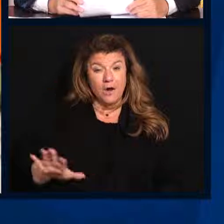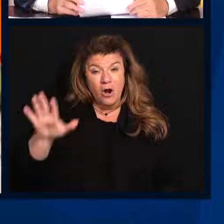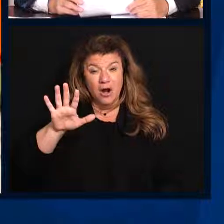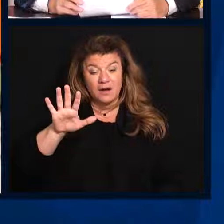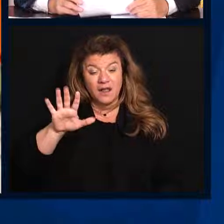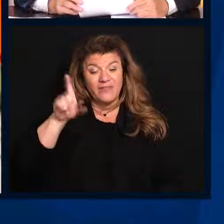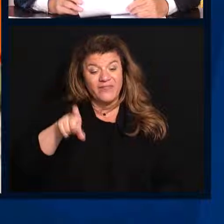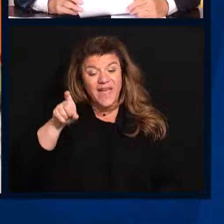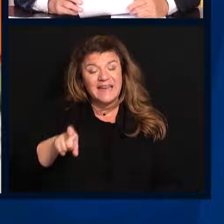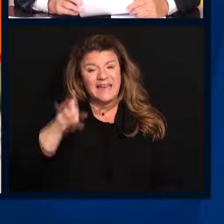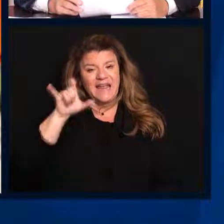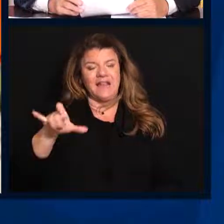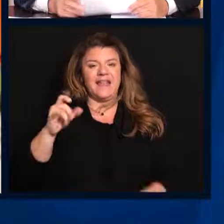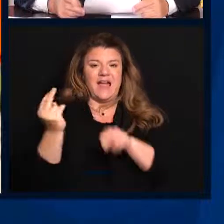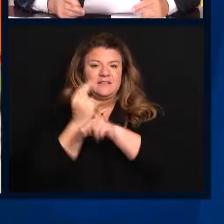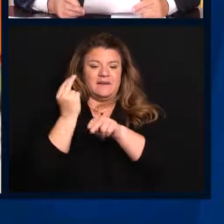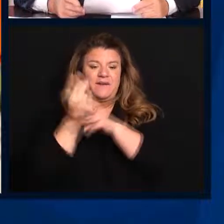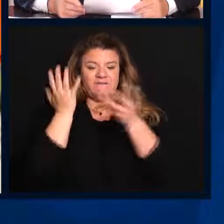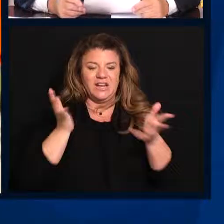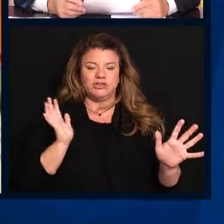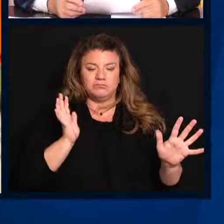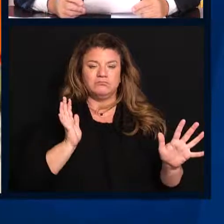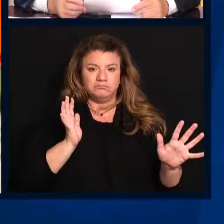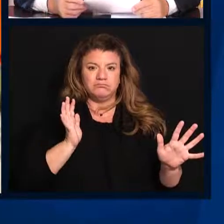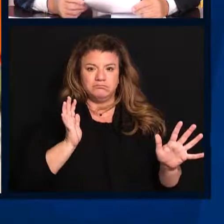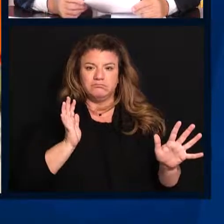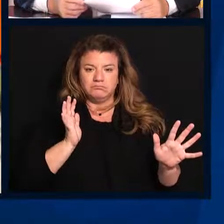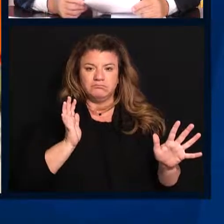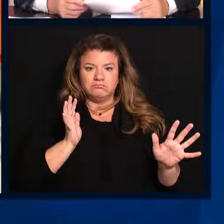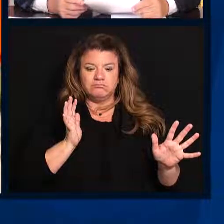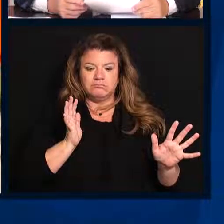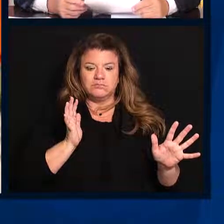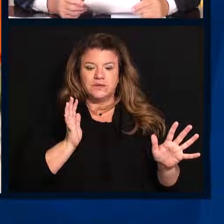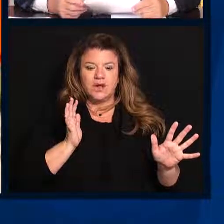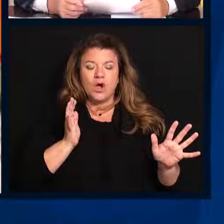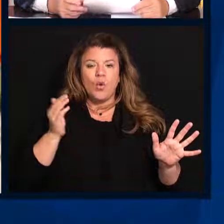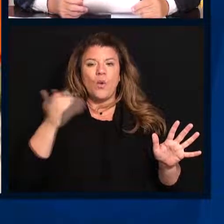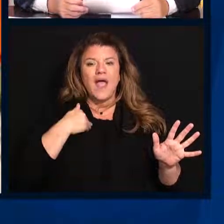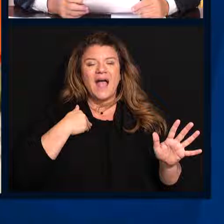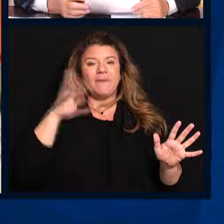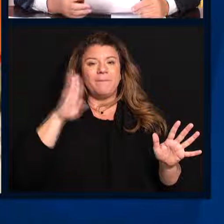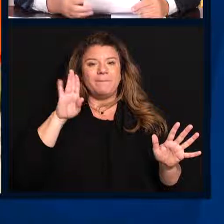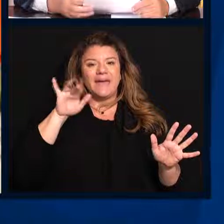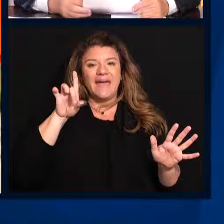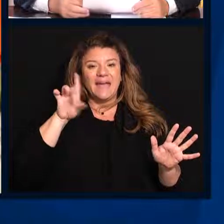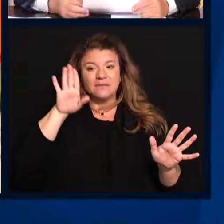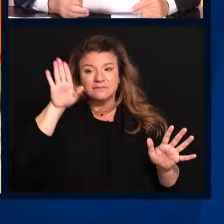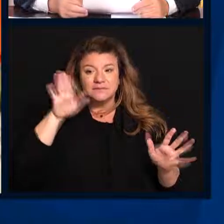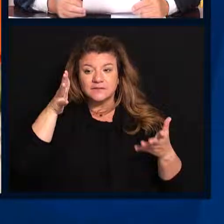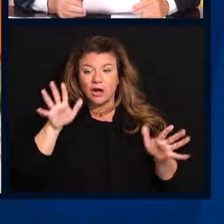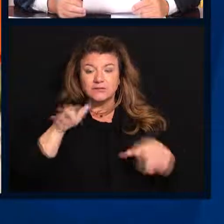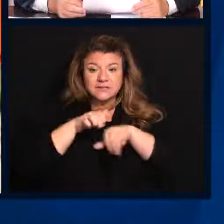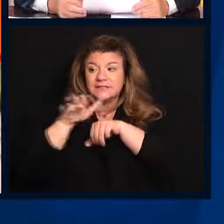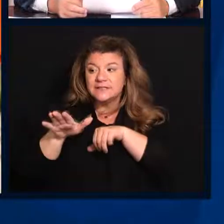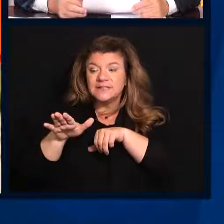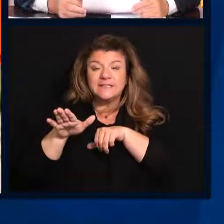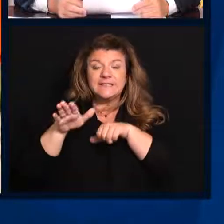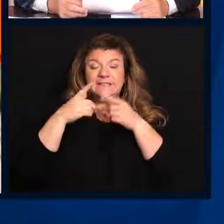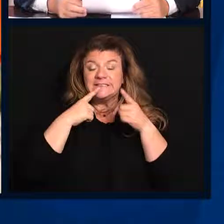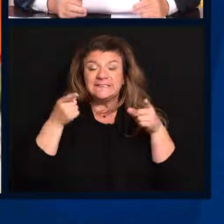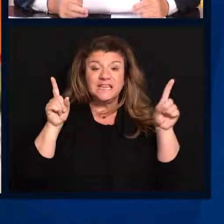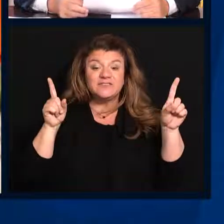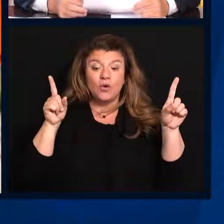Coalfield Expressway finished. We've got a bid went out, and the